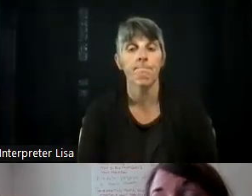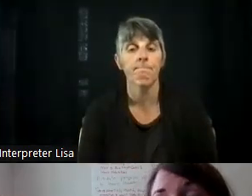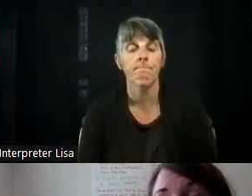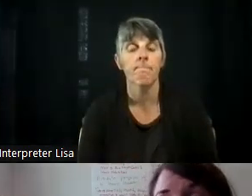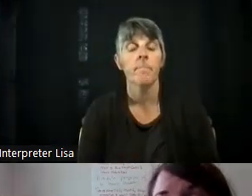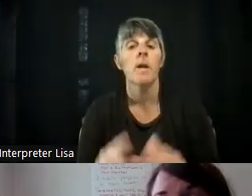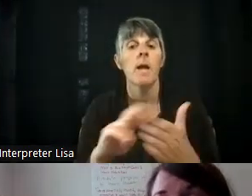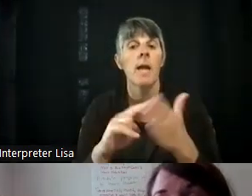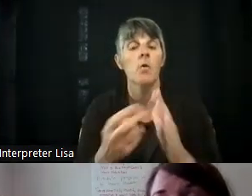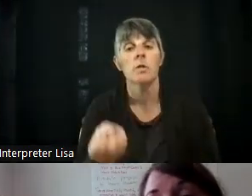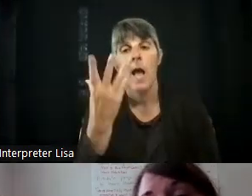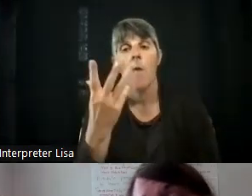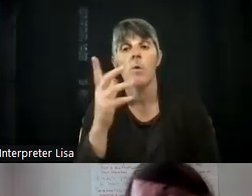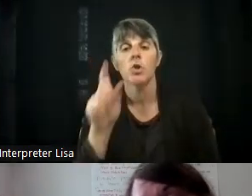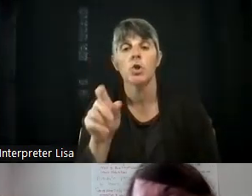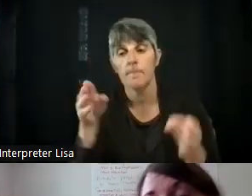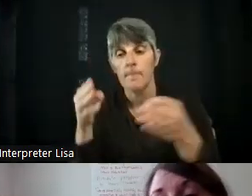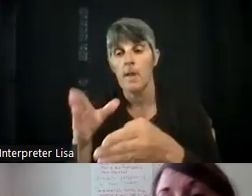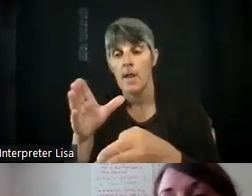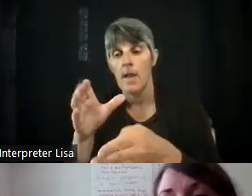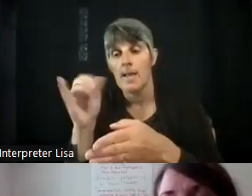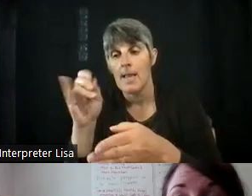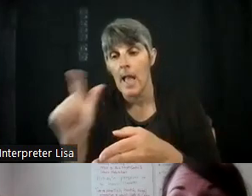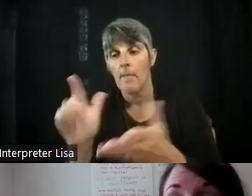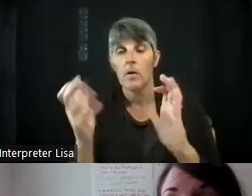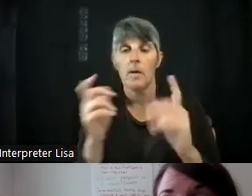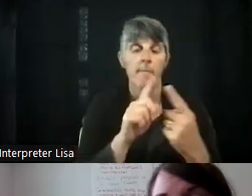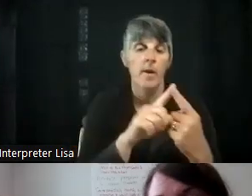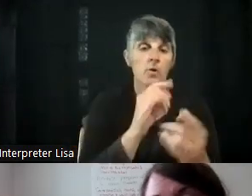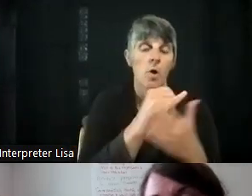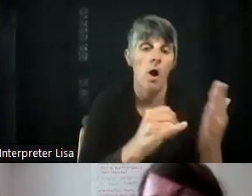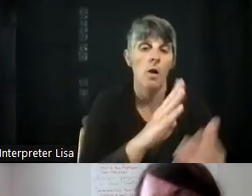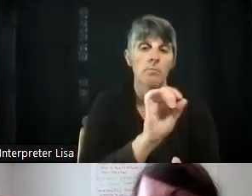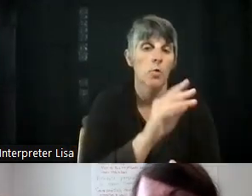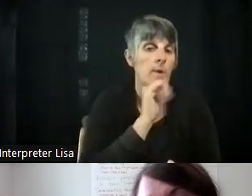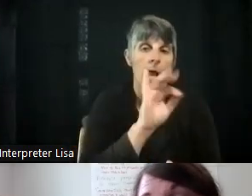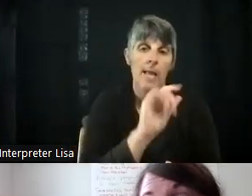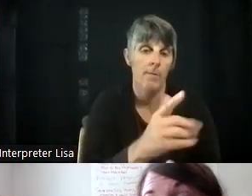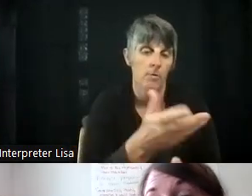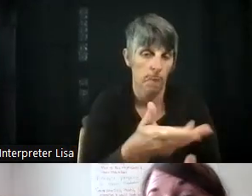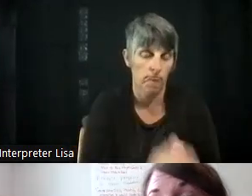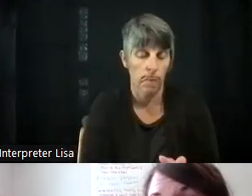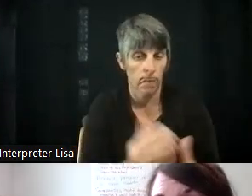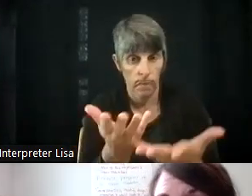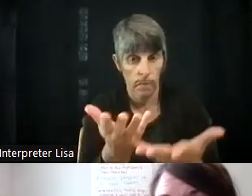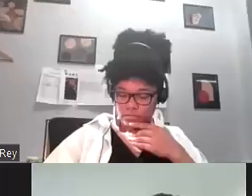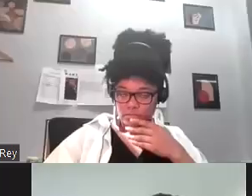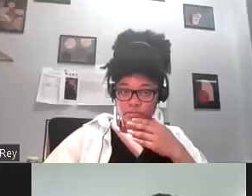In other words, how much should we put towards capital art versus Arts Bloom, non-capital art? Thoughts?